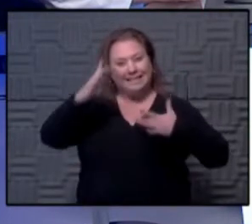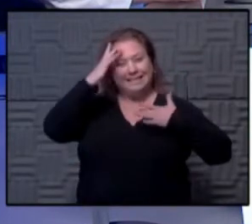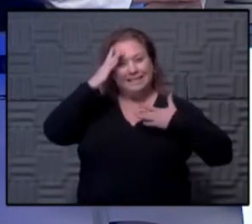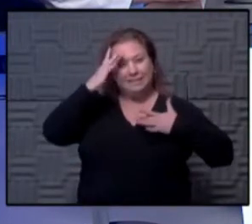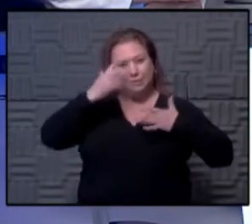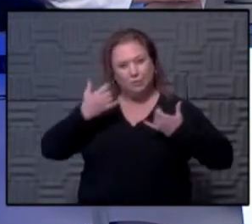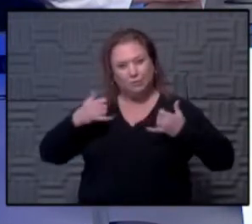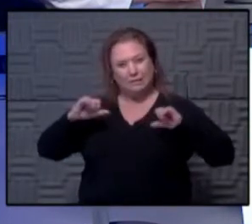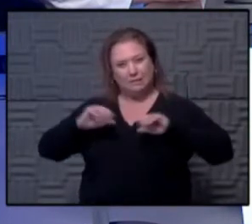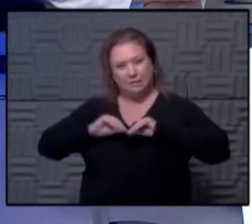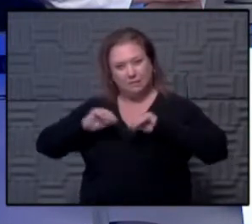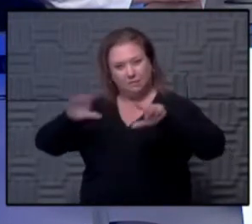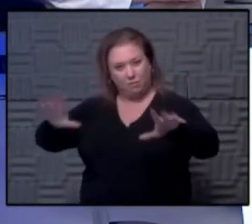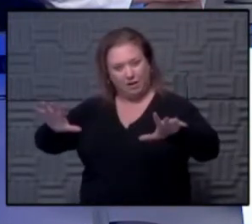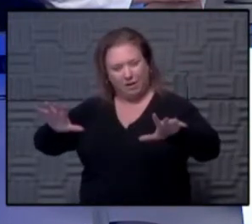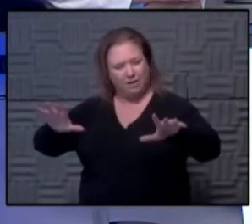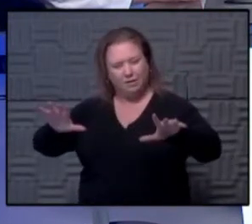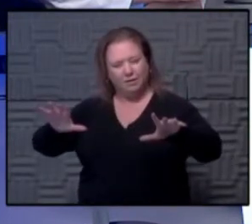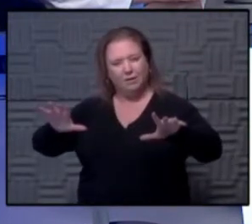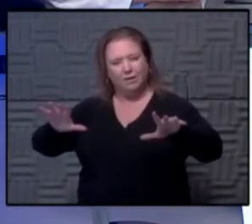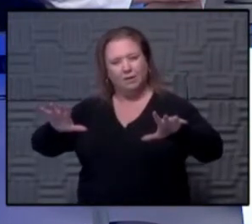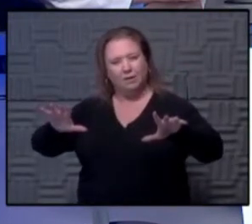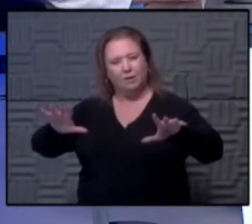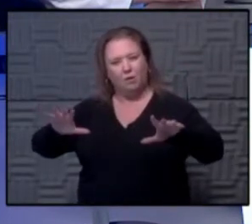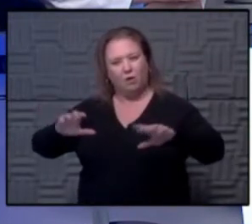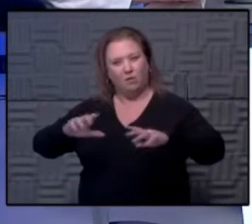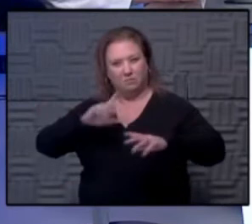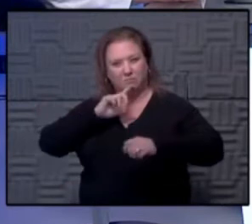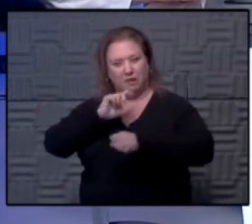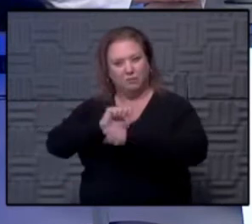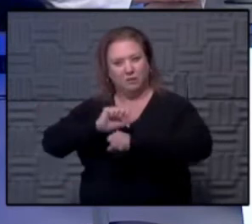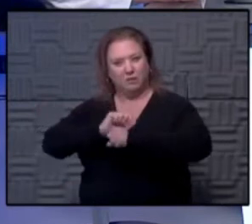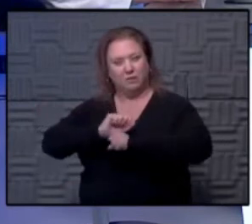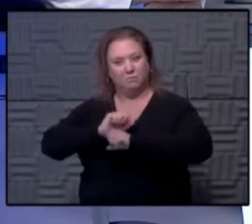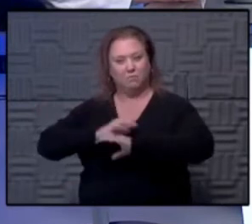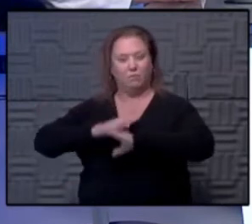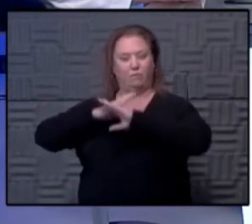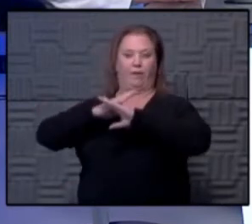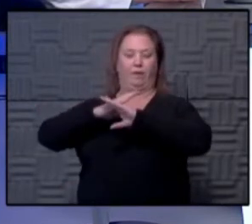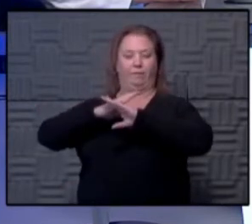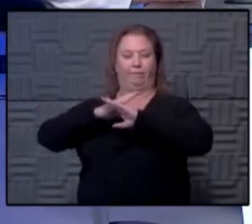but you could still spread it, or if it prevents it from even, kind of